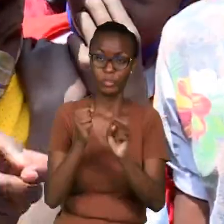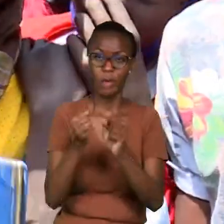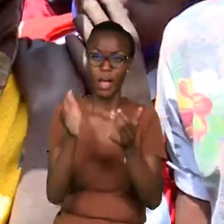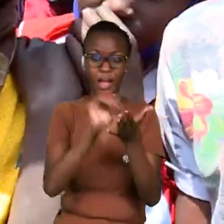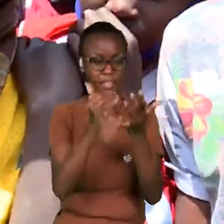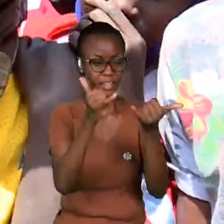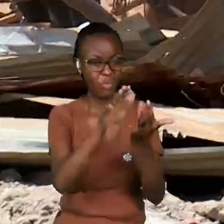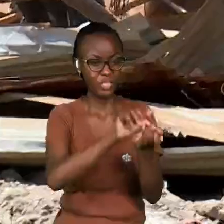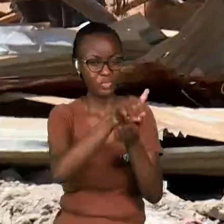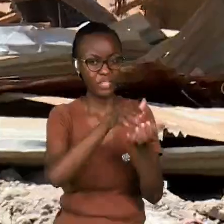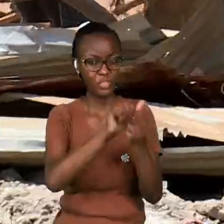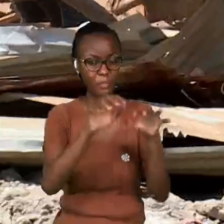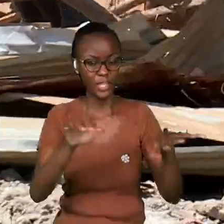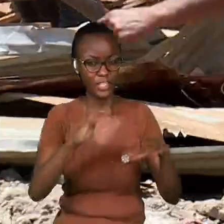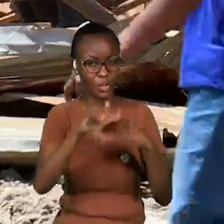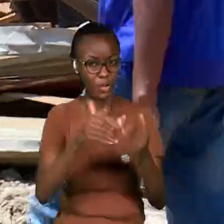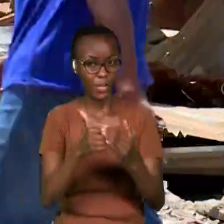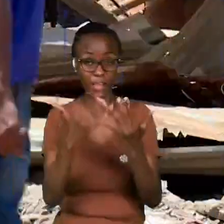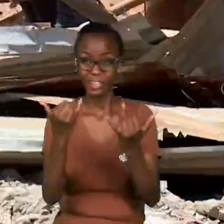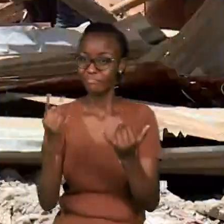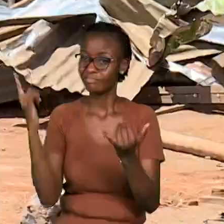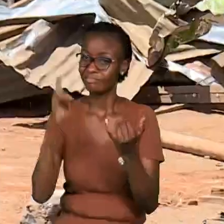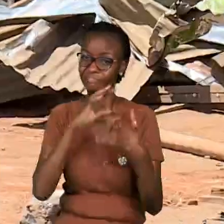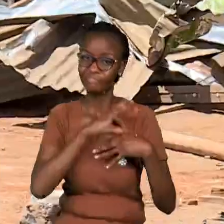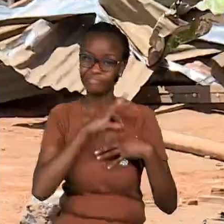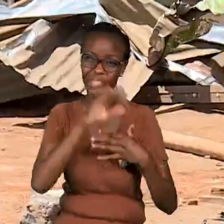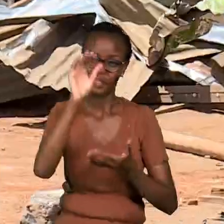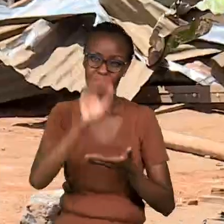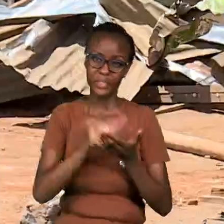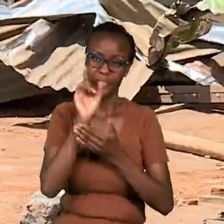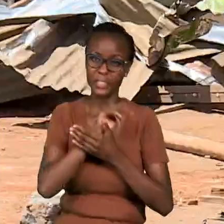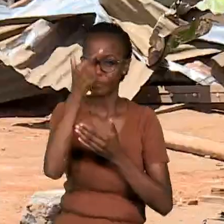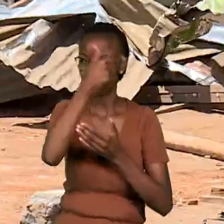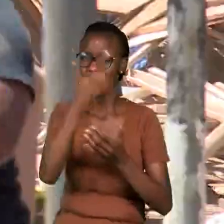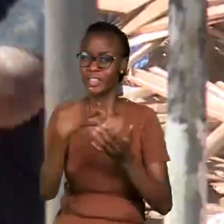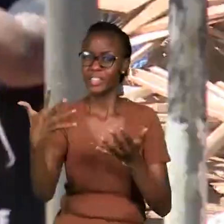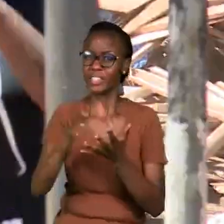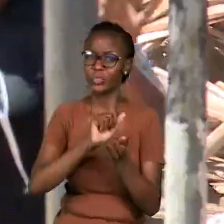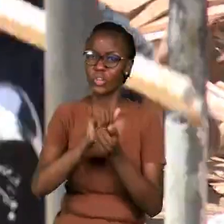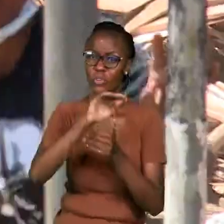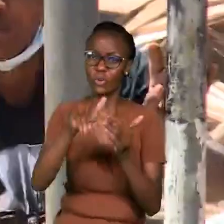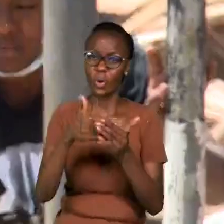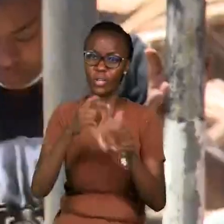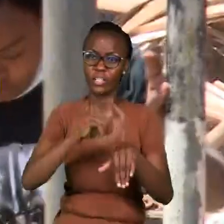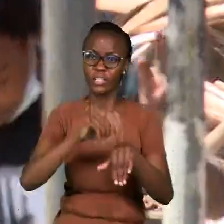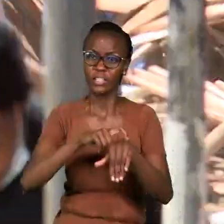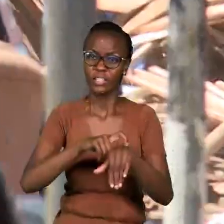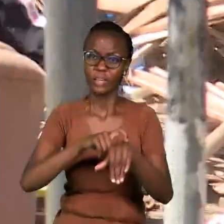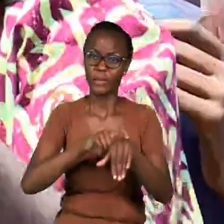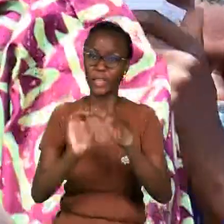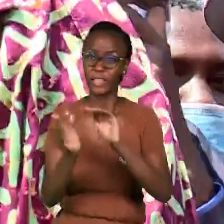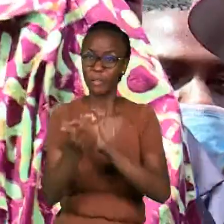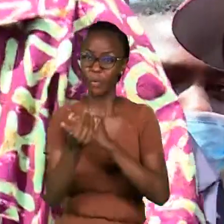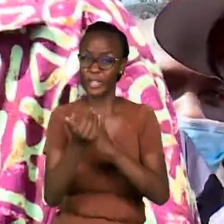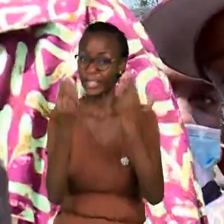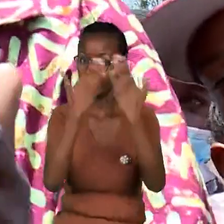wamebomoa kila pahali. They are now counting losses after their property were destroyed to the ground at the wee hours of today morning.